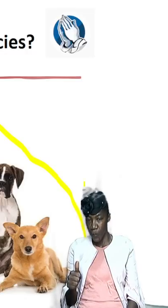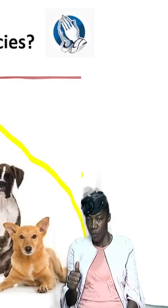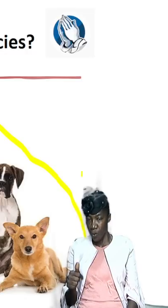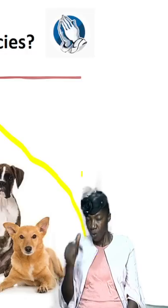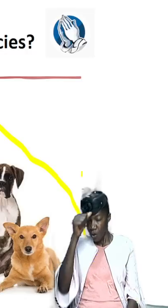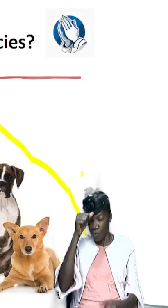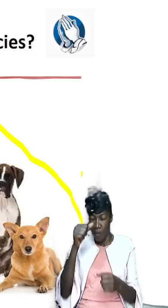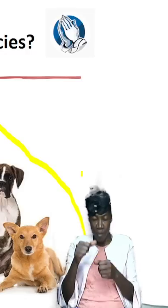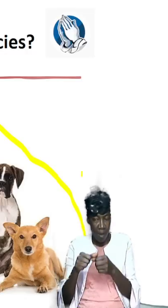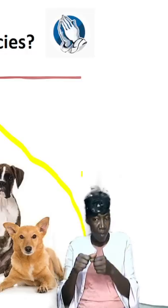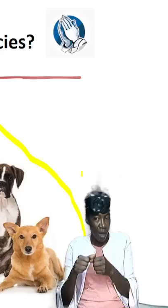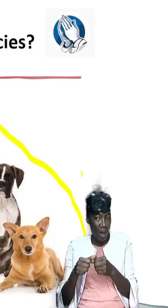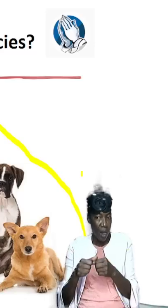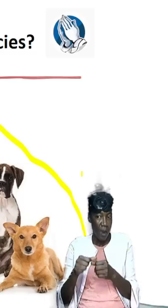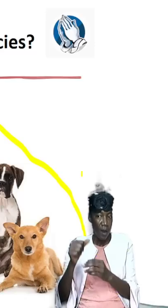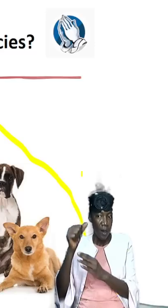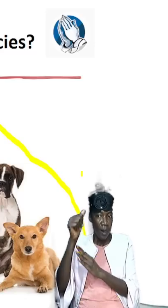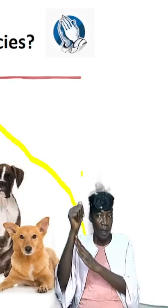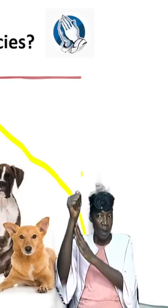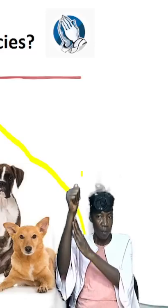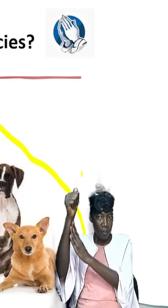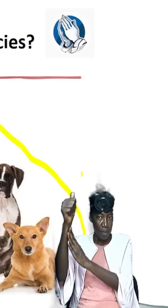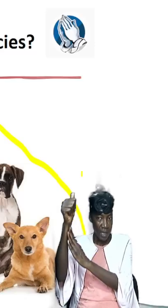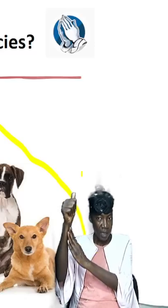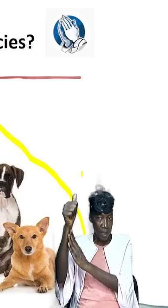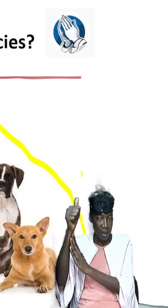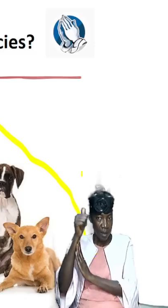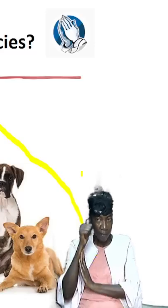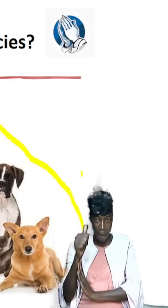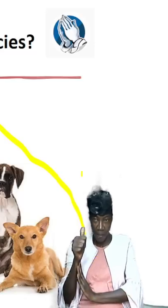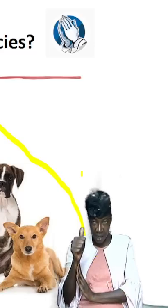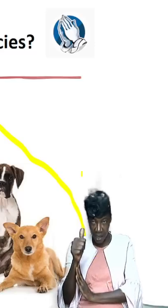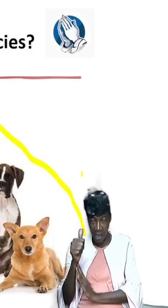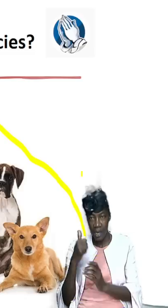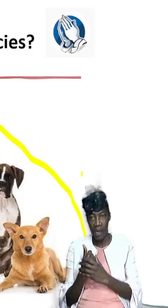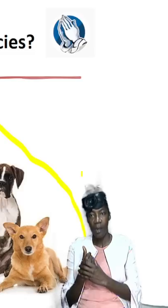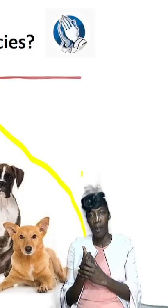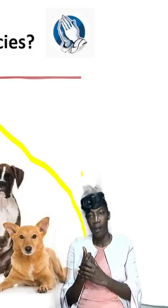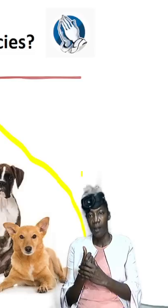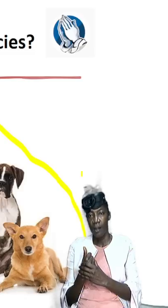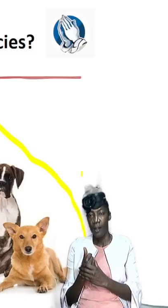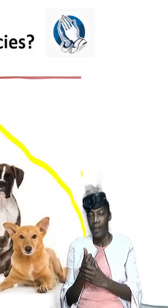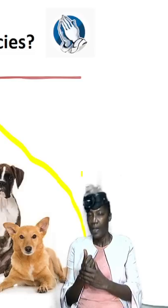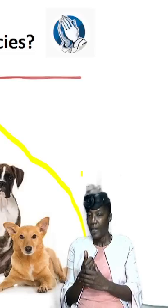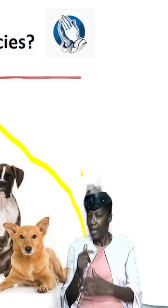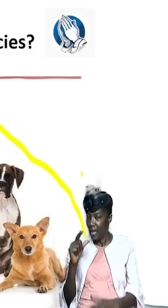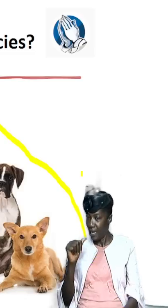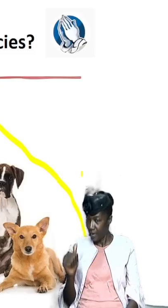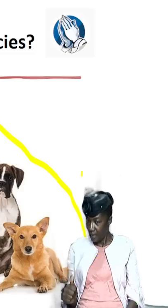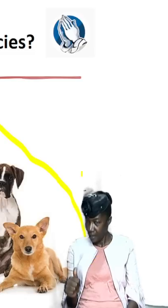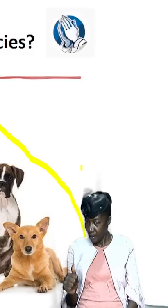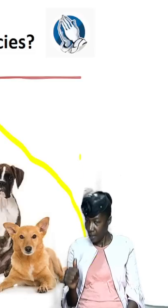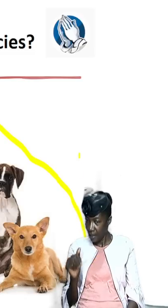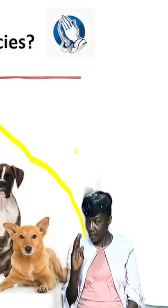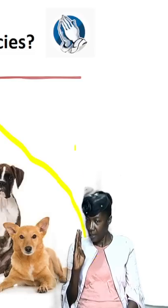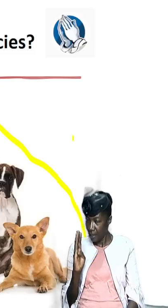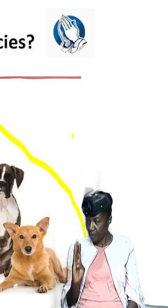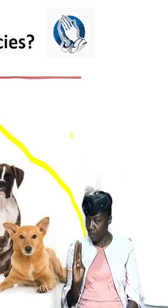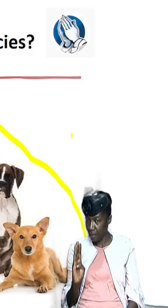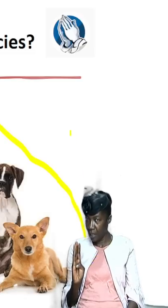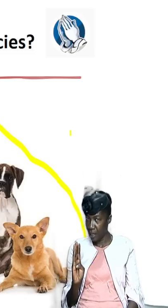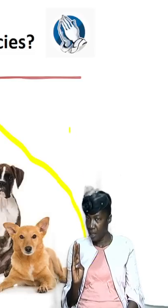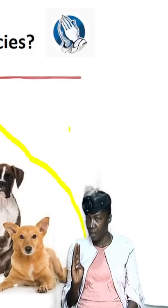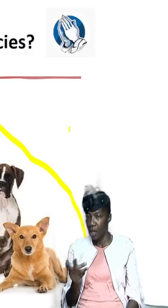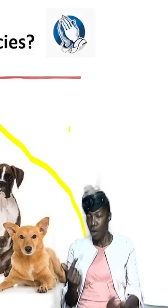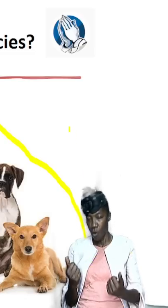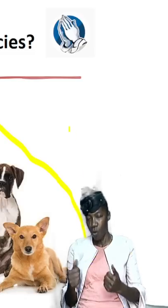is dominant, the little A is what they call recessive, or the non-dominant. Let us say a little A and a little B, two non-dominant,